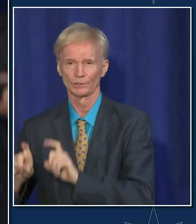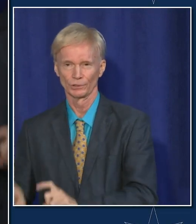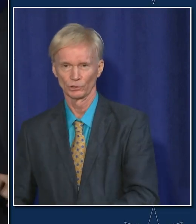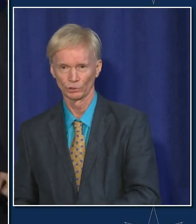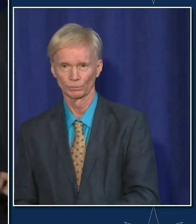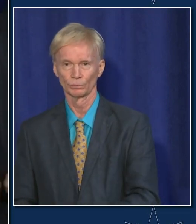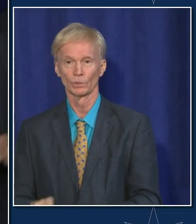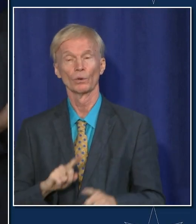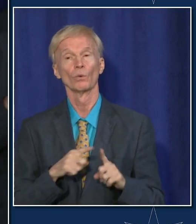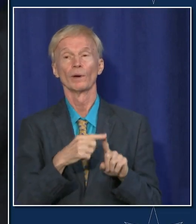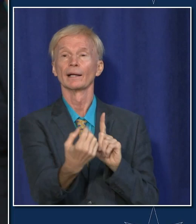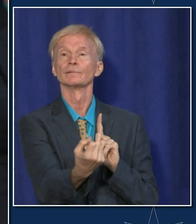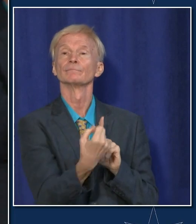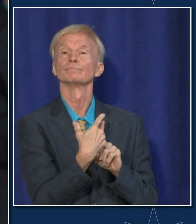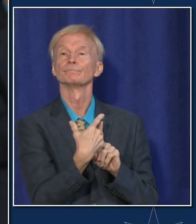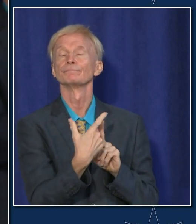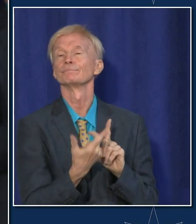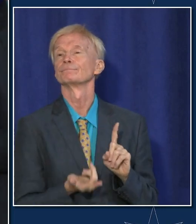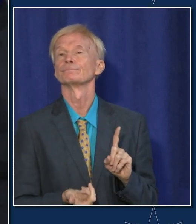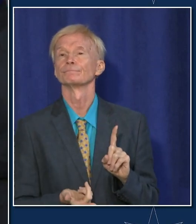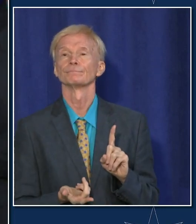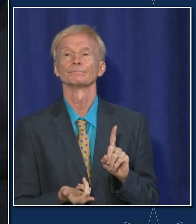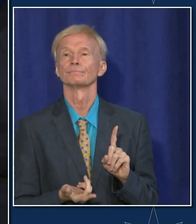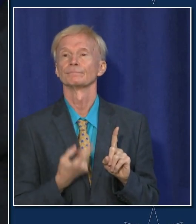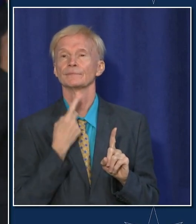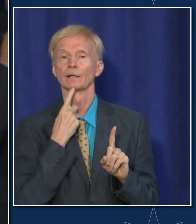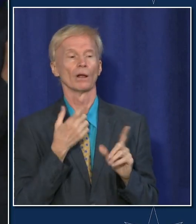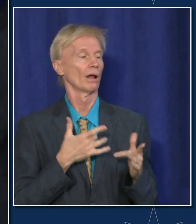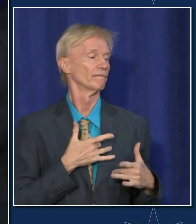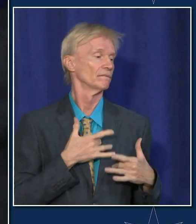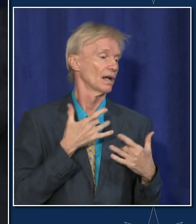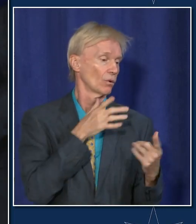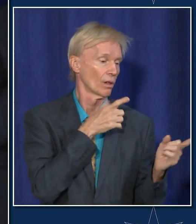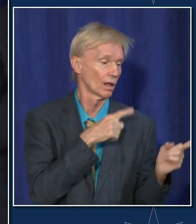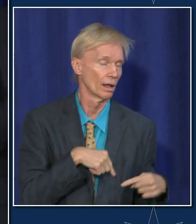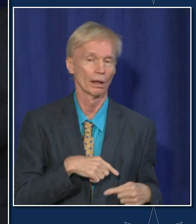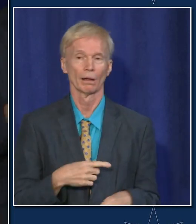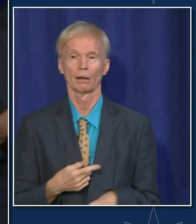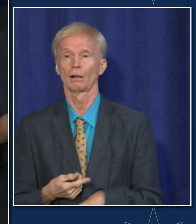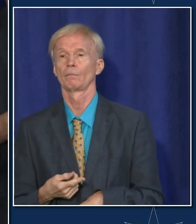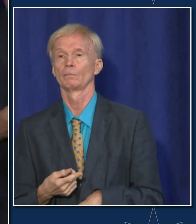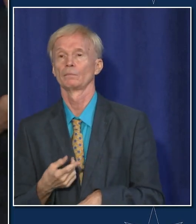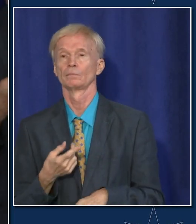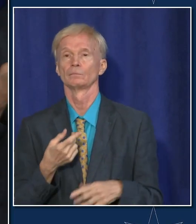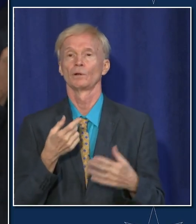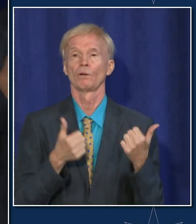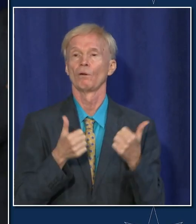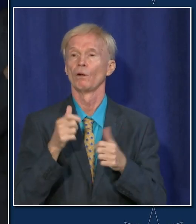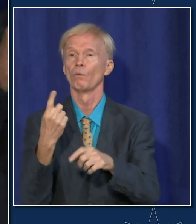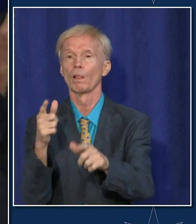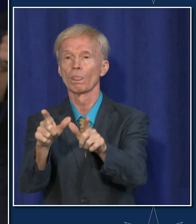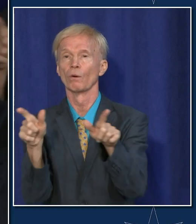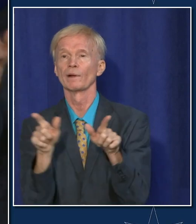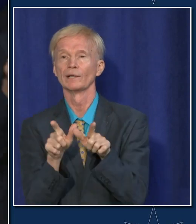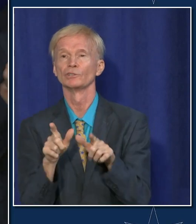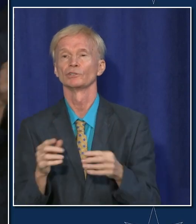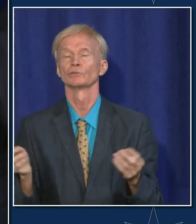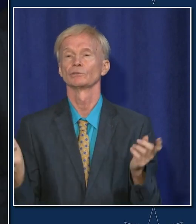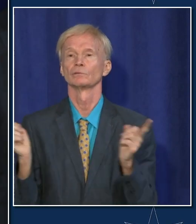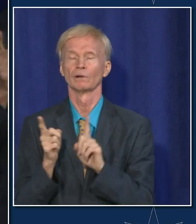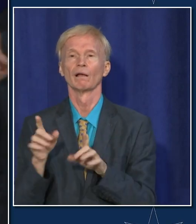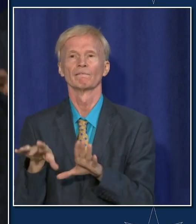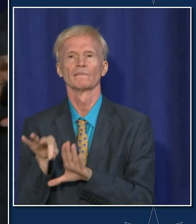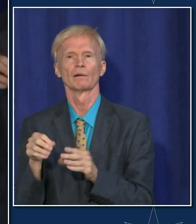we're getting a signal for anything. If we're getting a signal for attending an event, if we're getting a signal for a particular location, meaning, more than one case,